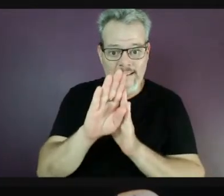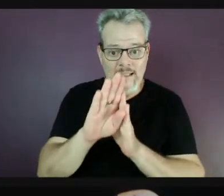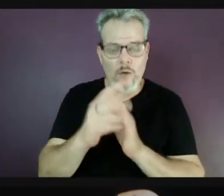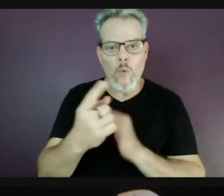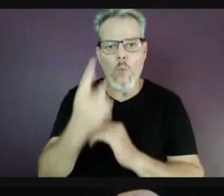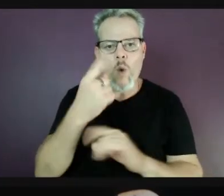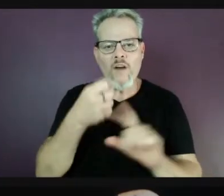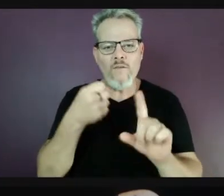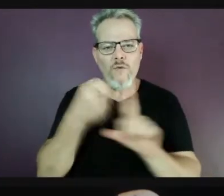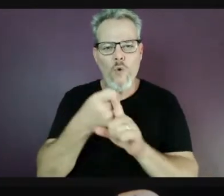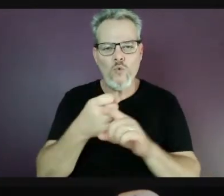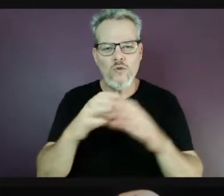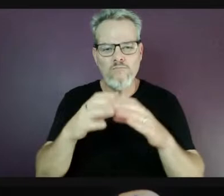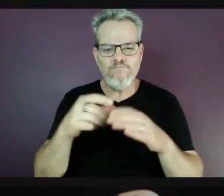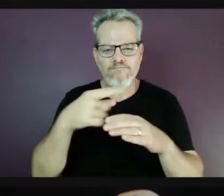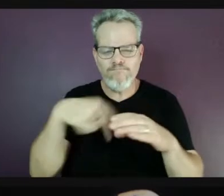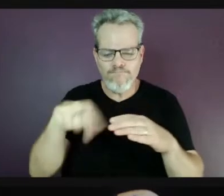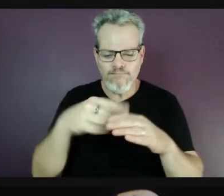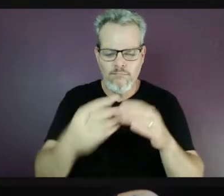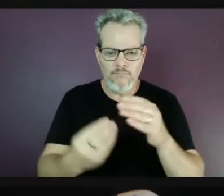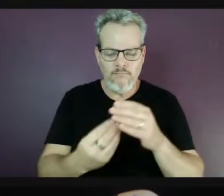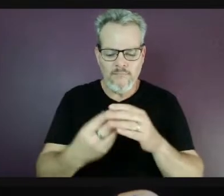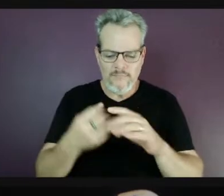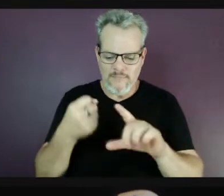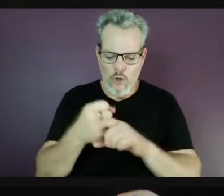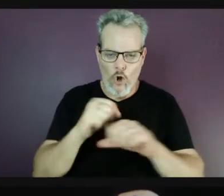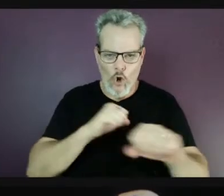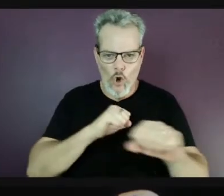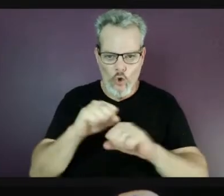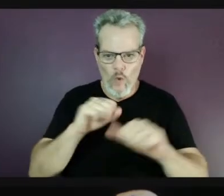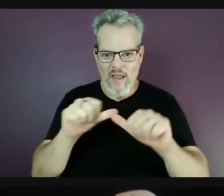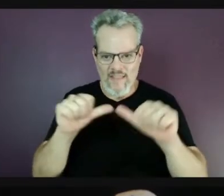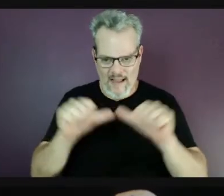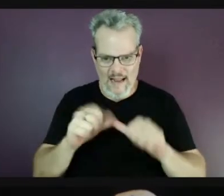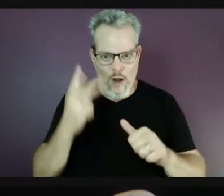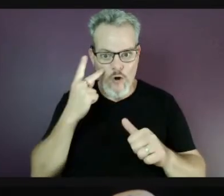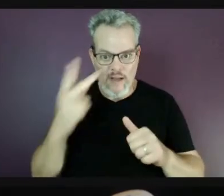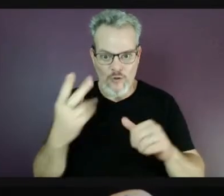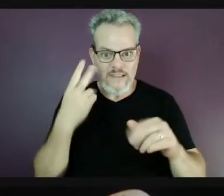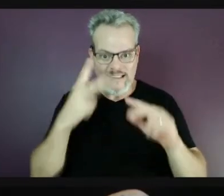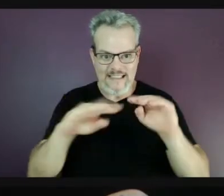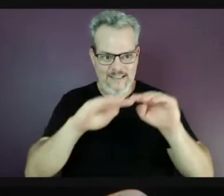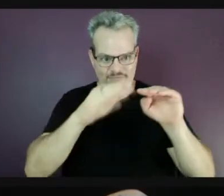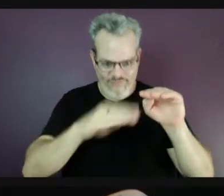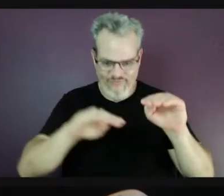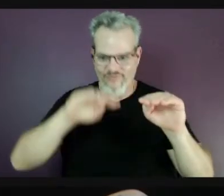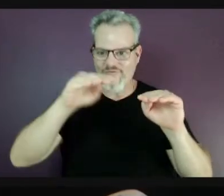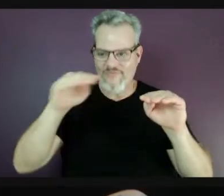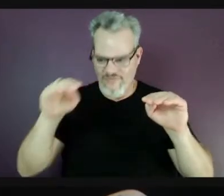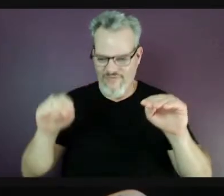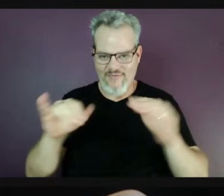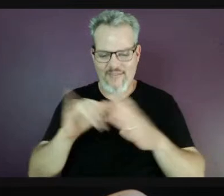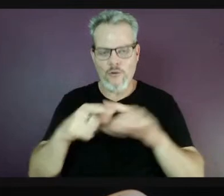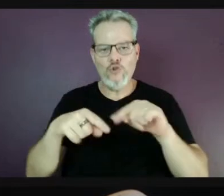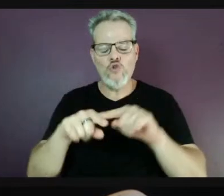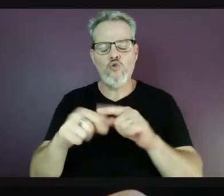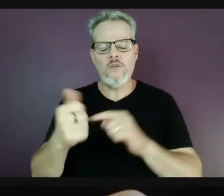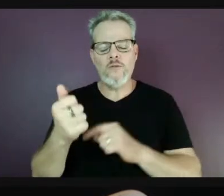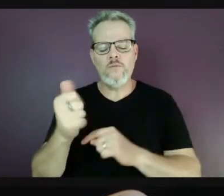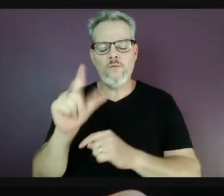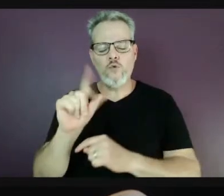pointed out is actually visible as a little offset right here during that 2015-16 era